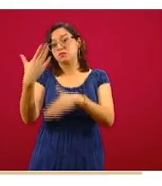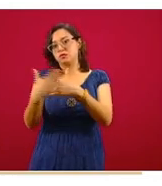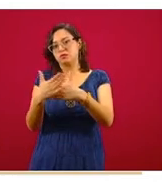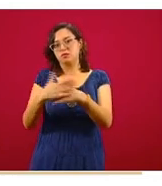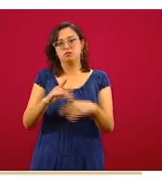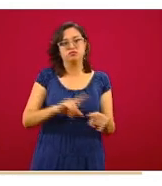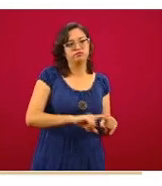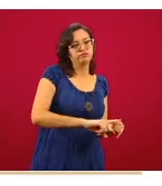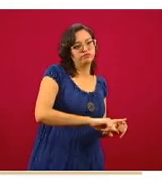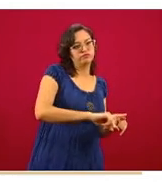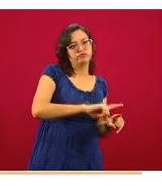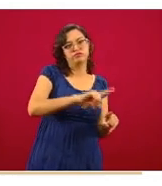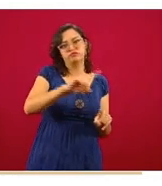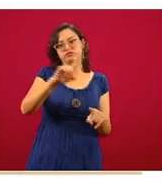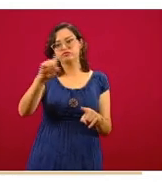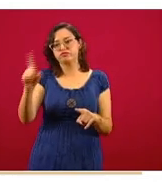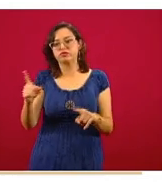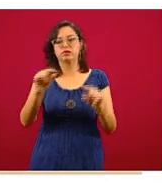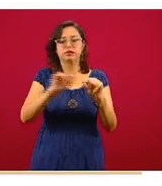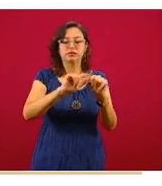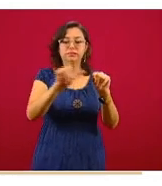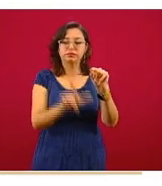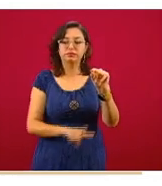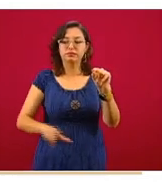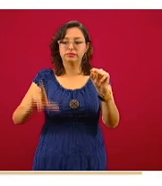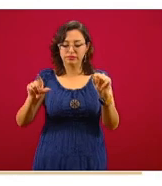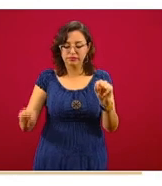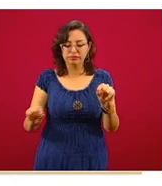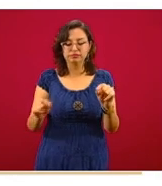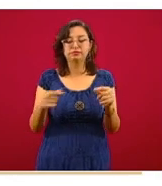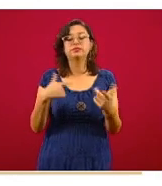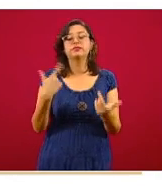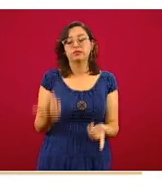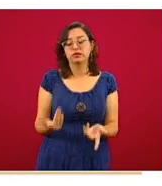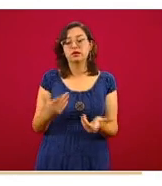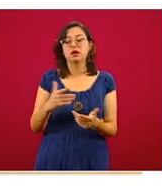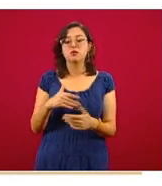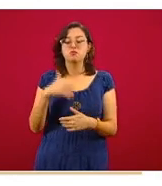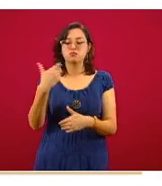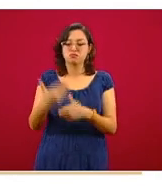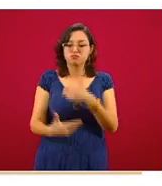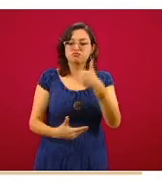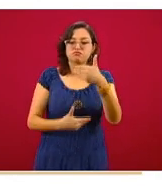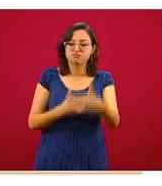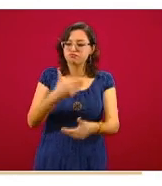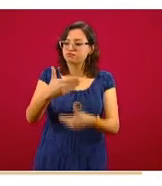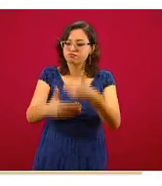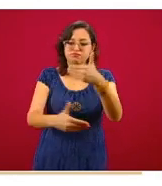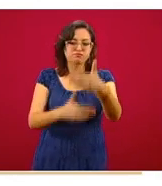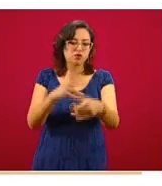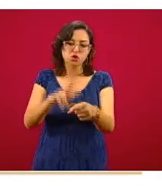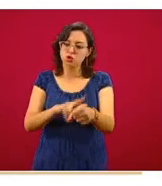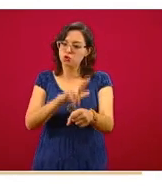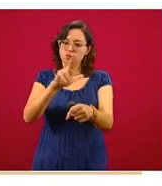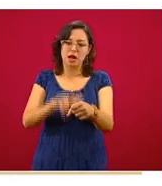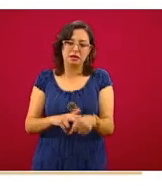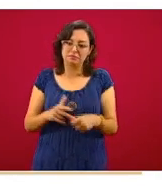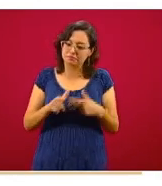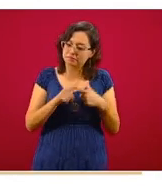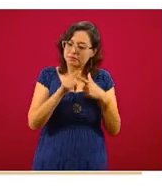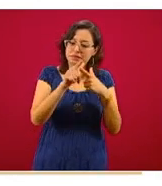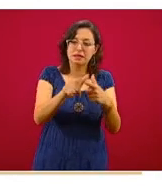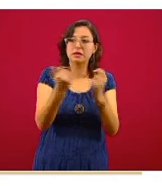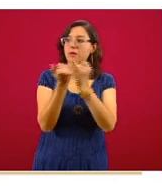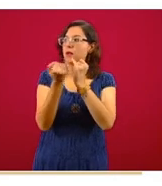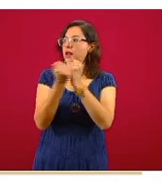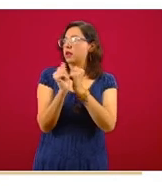our projection and our prediction for phase 3, for this phase 3 that we are currently on. This is the